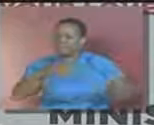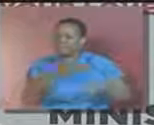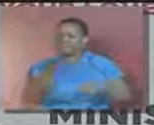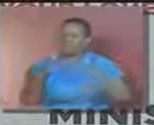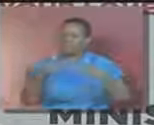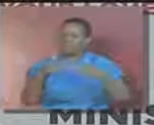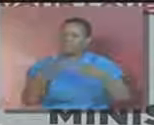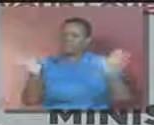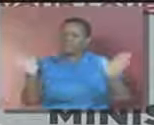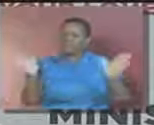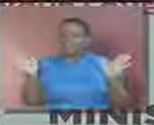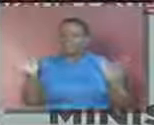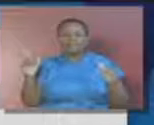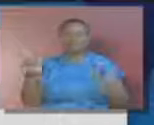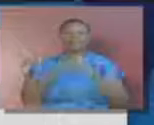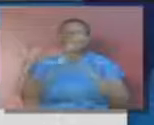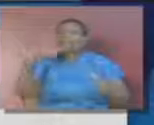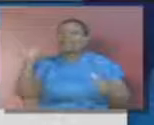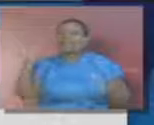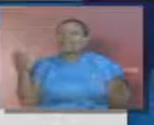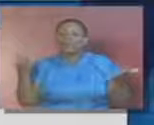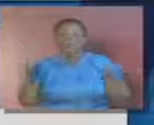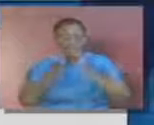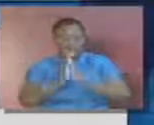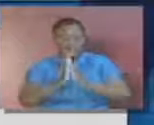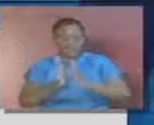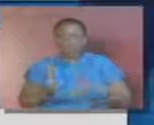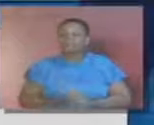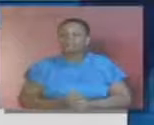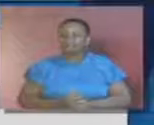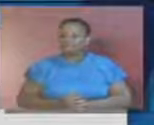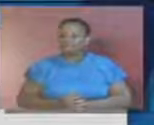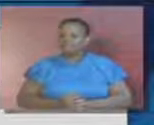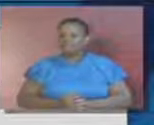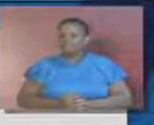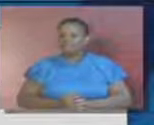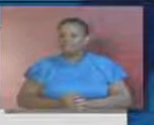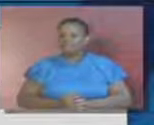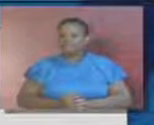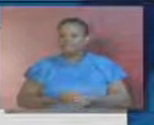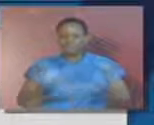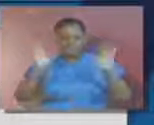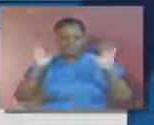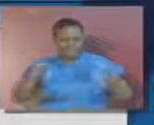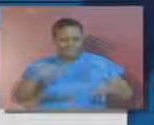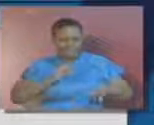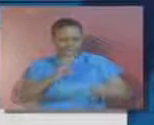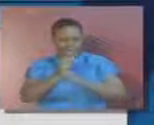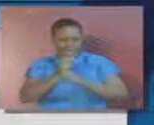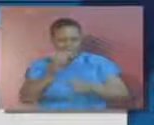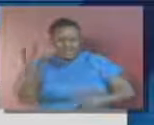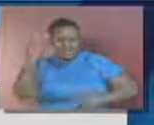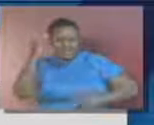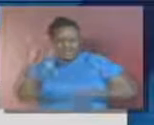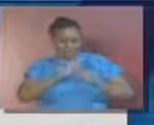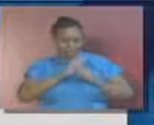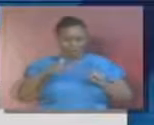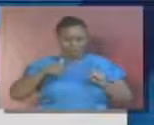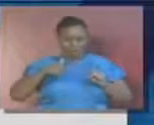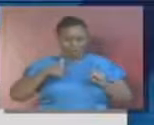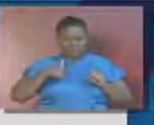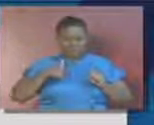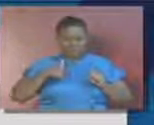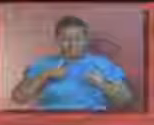can I get COVID-19 from the vaccine? And we go to Dr. Richards for a response, please.